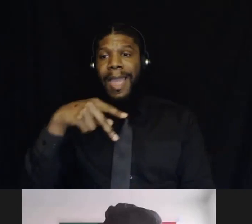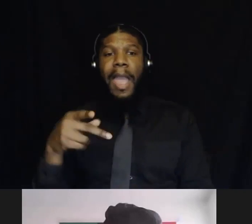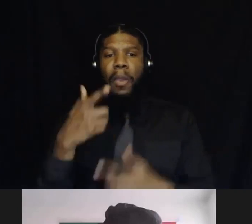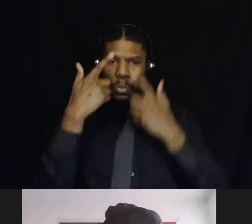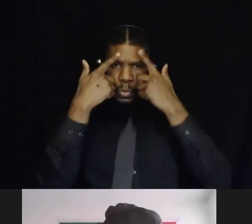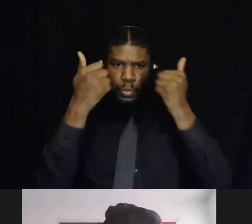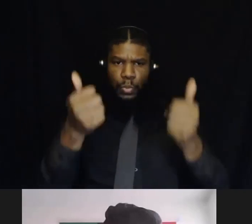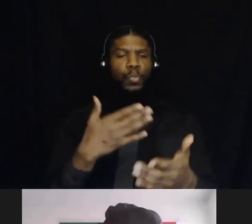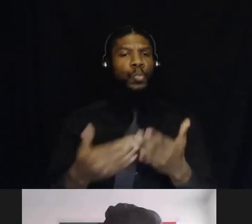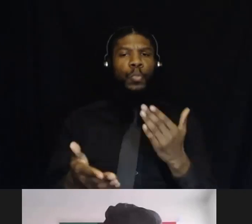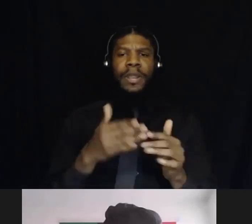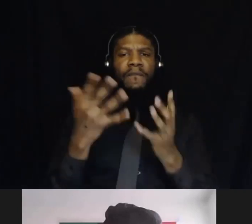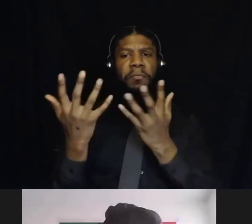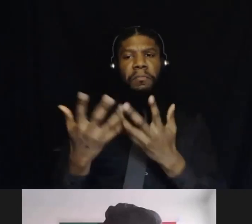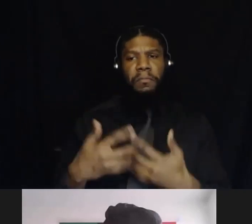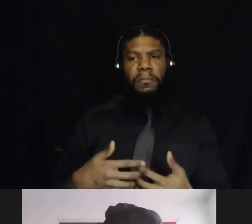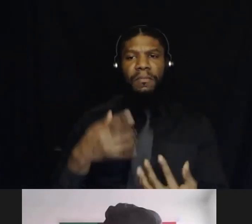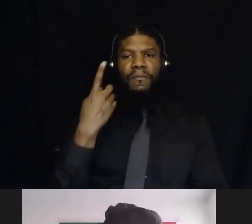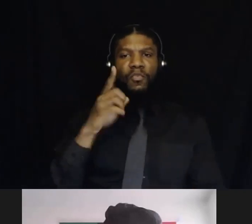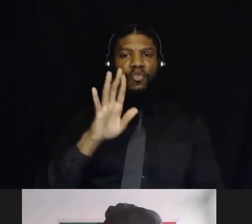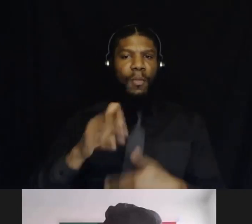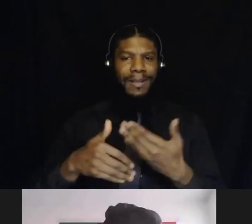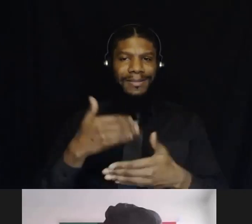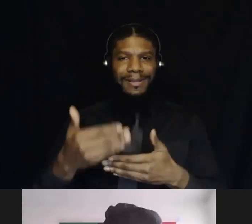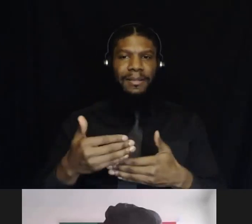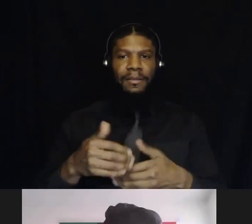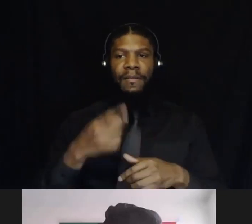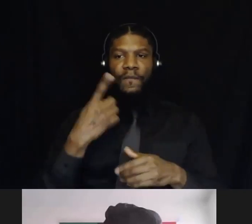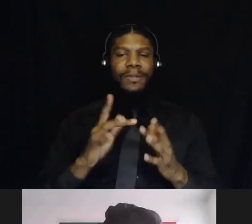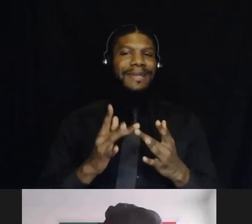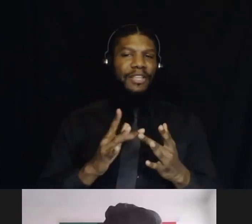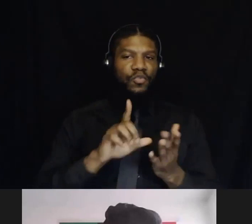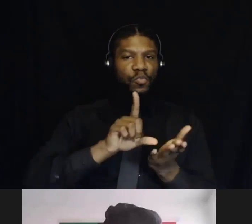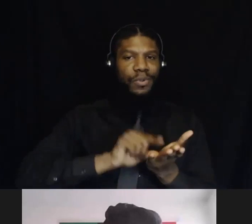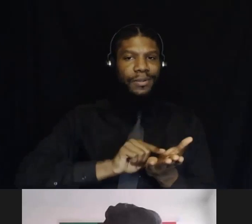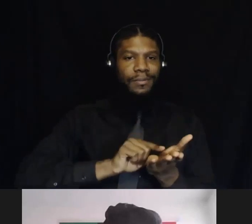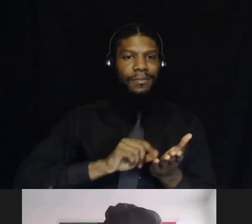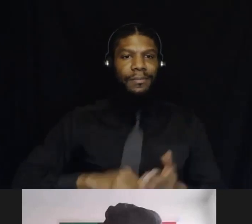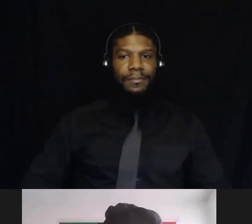convenient and easy for you to do is possible as well for digital print.